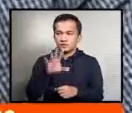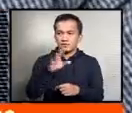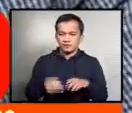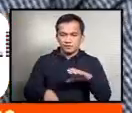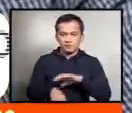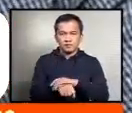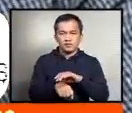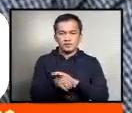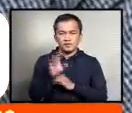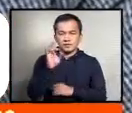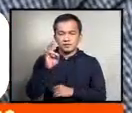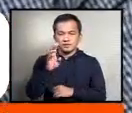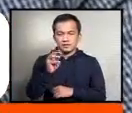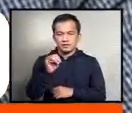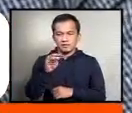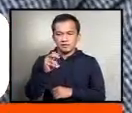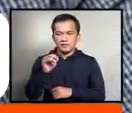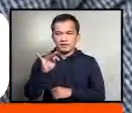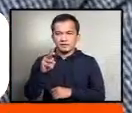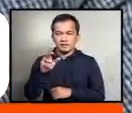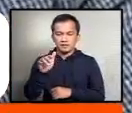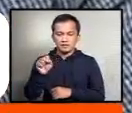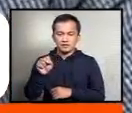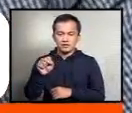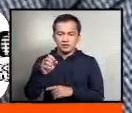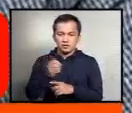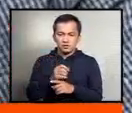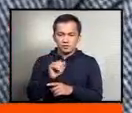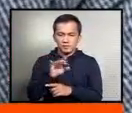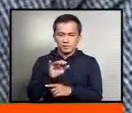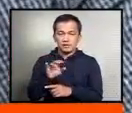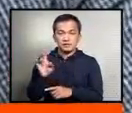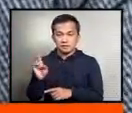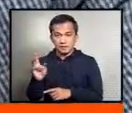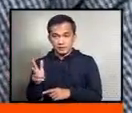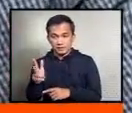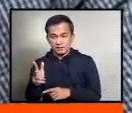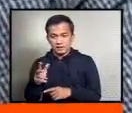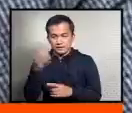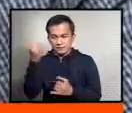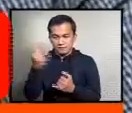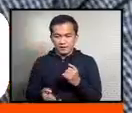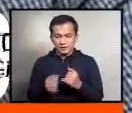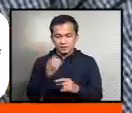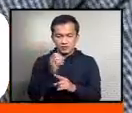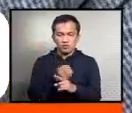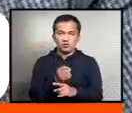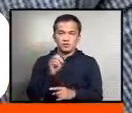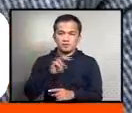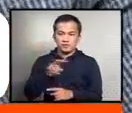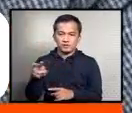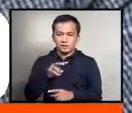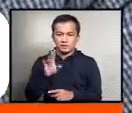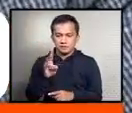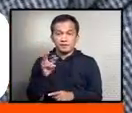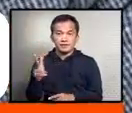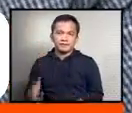Football 7's semifinals on October 15 at 7:30, and then the finals on October 22, also at